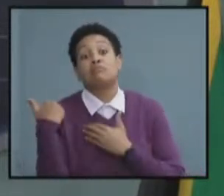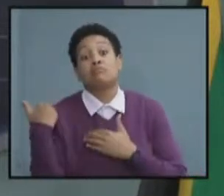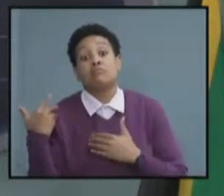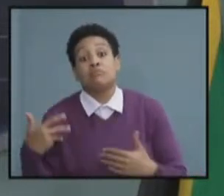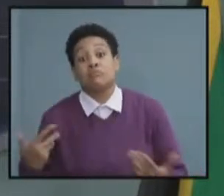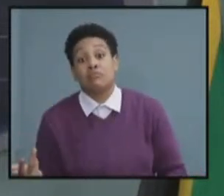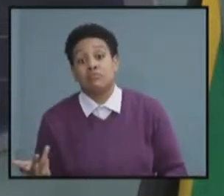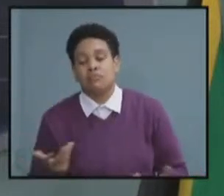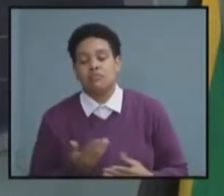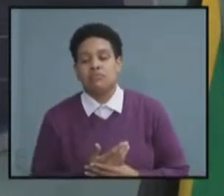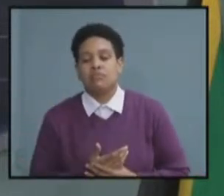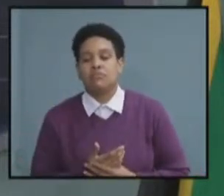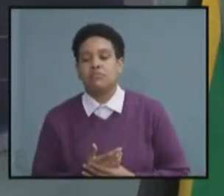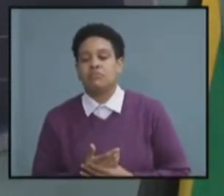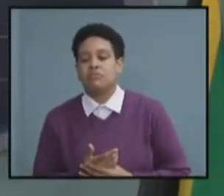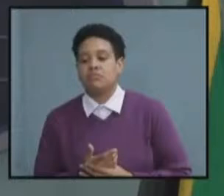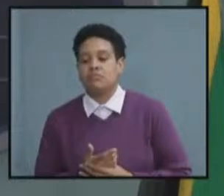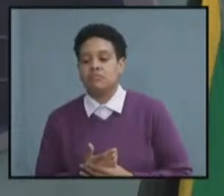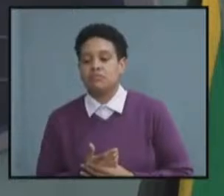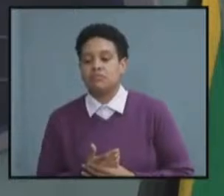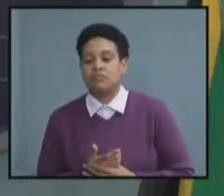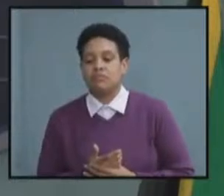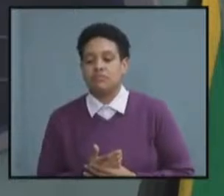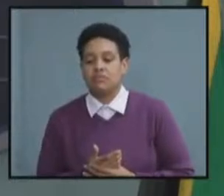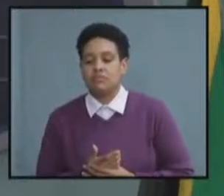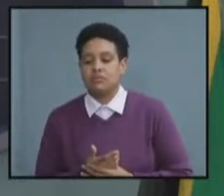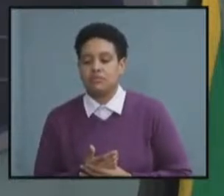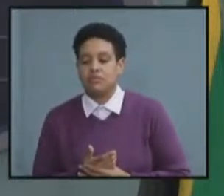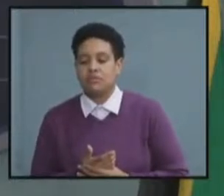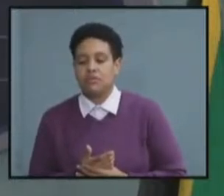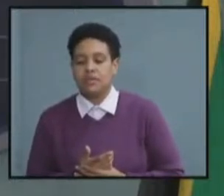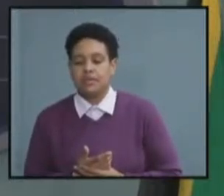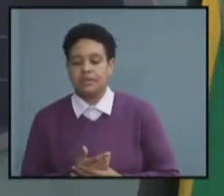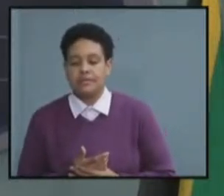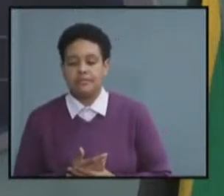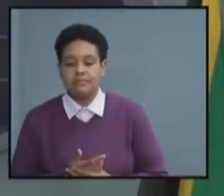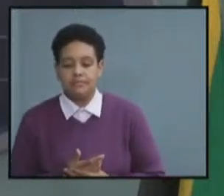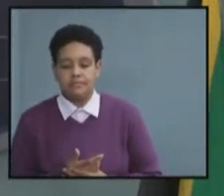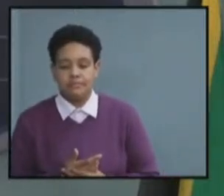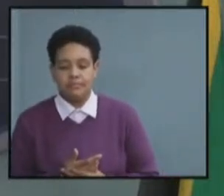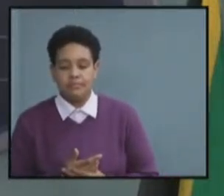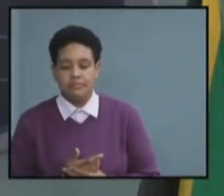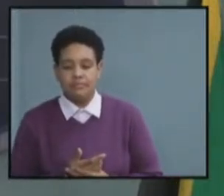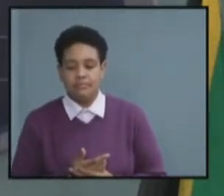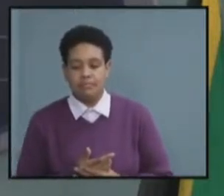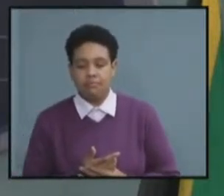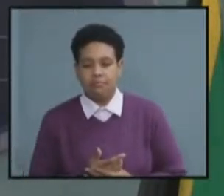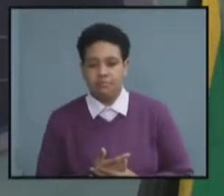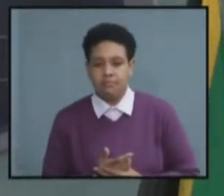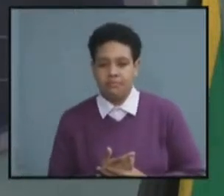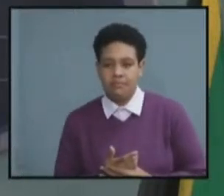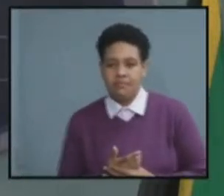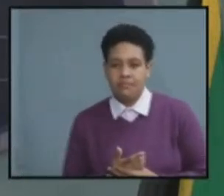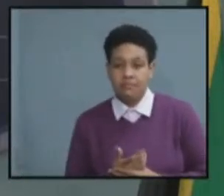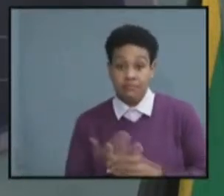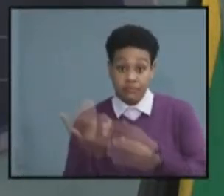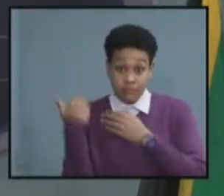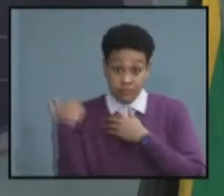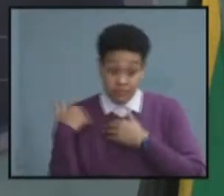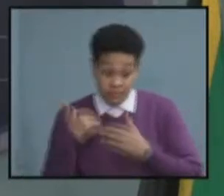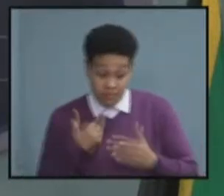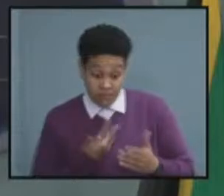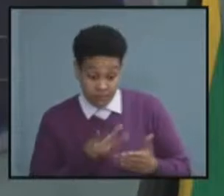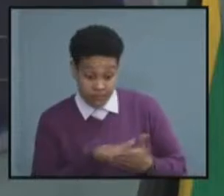obligation, the duty to return our economy to its